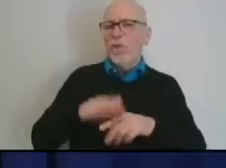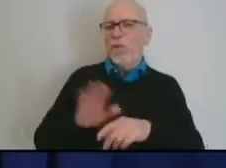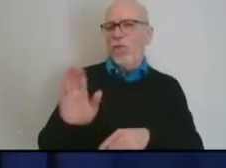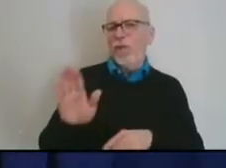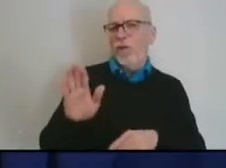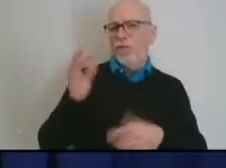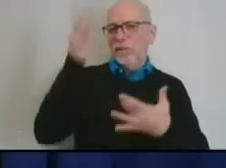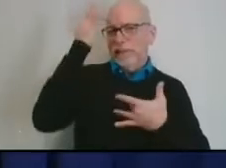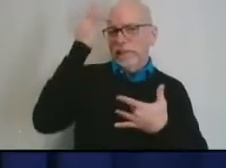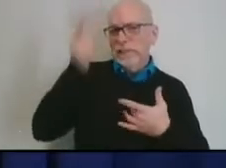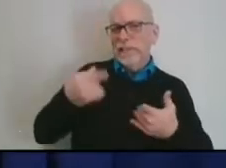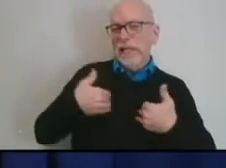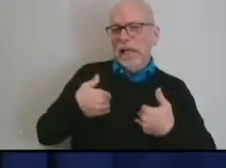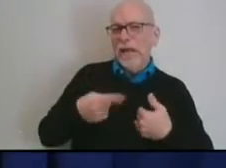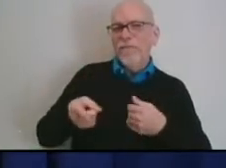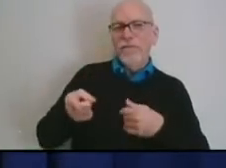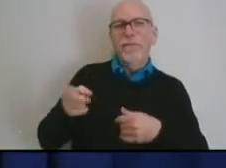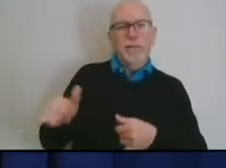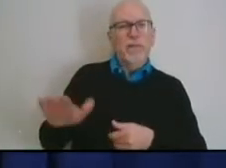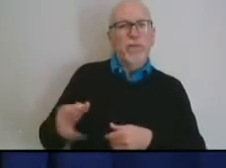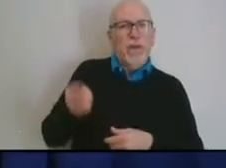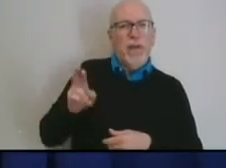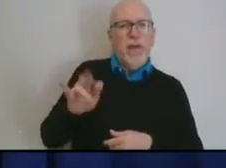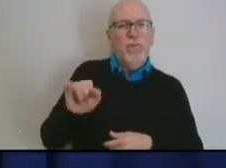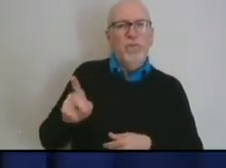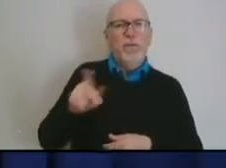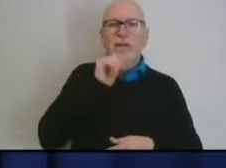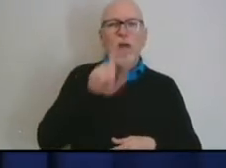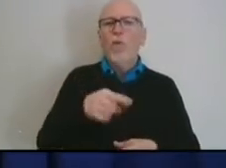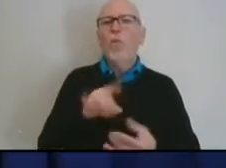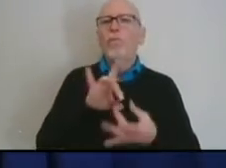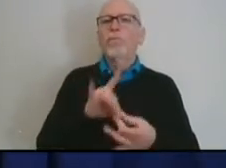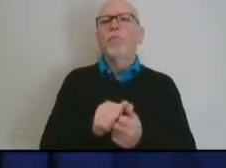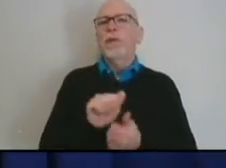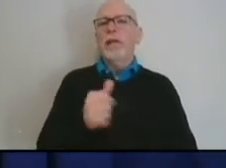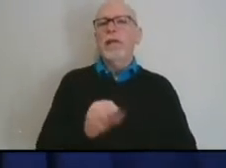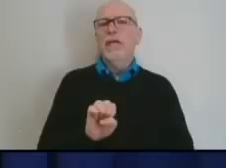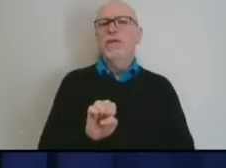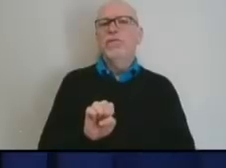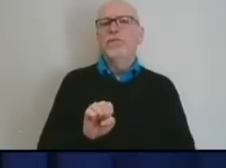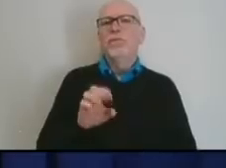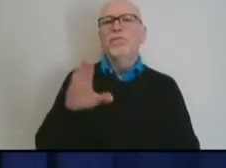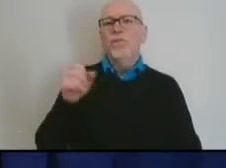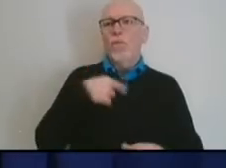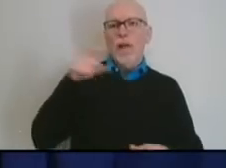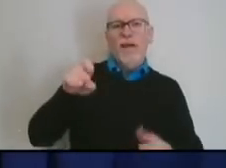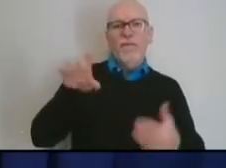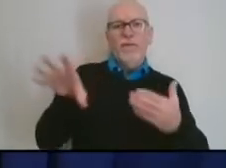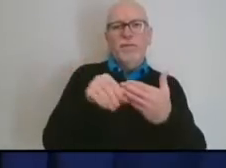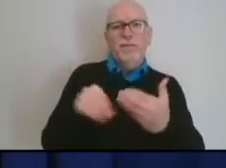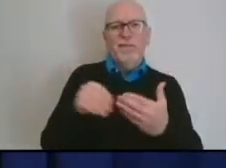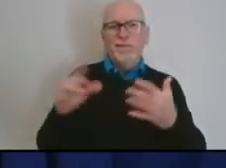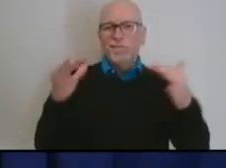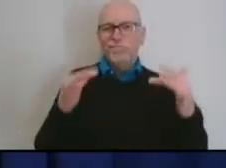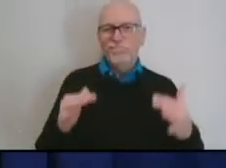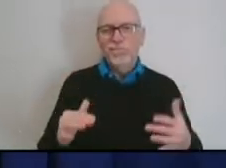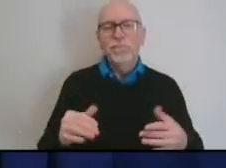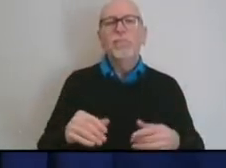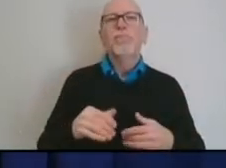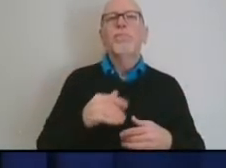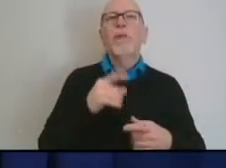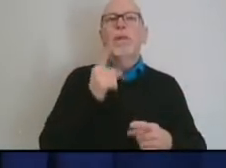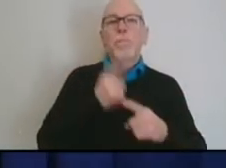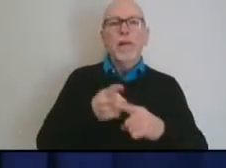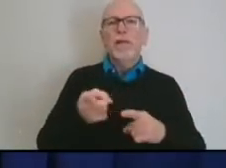comorbidity to the risk of just being a particular age and adding those comorbidities in. And then eventually starting to look at more